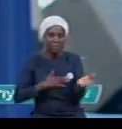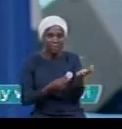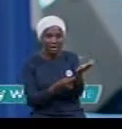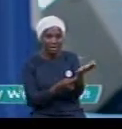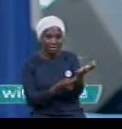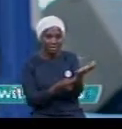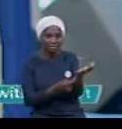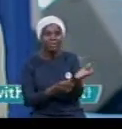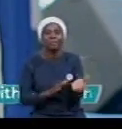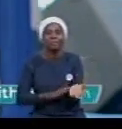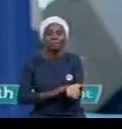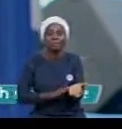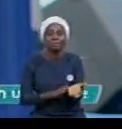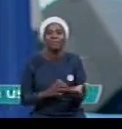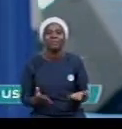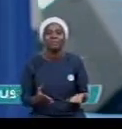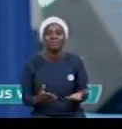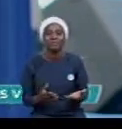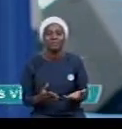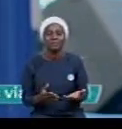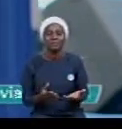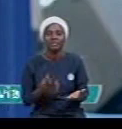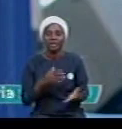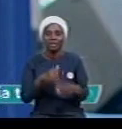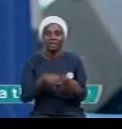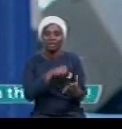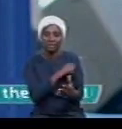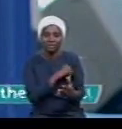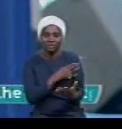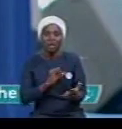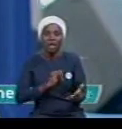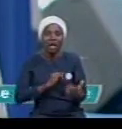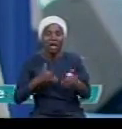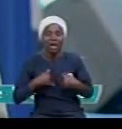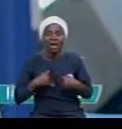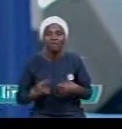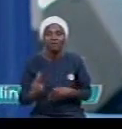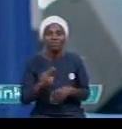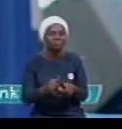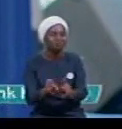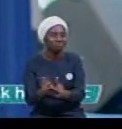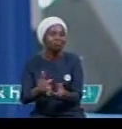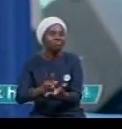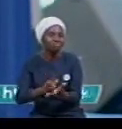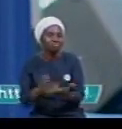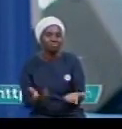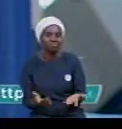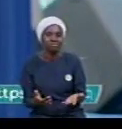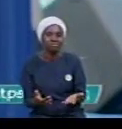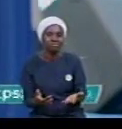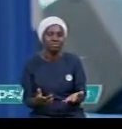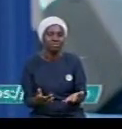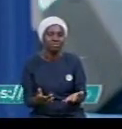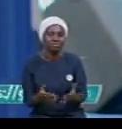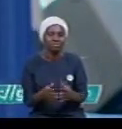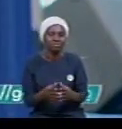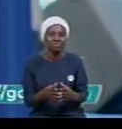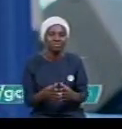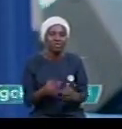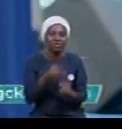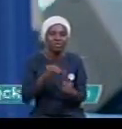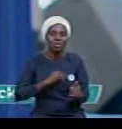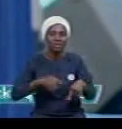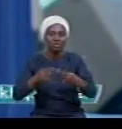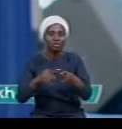said they don't have solution to it. I've used different drugs as well. So when I went to the hospital, they said I